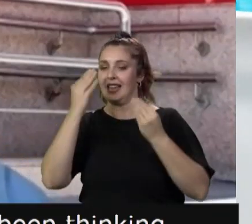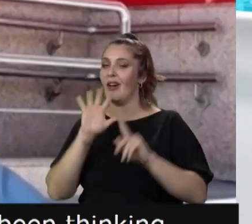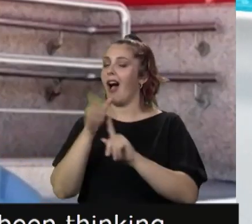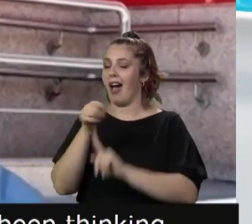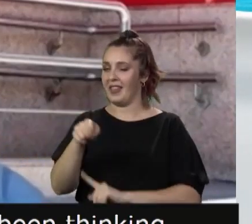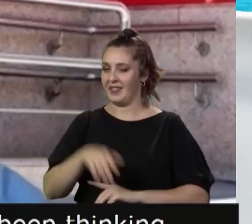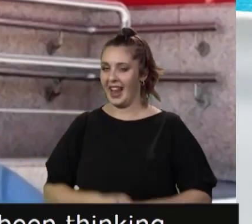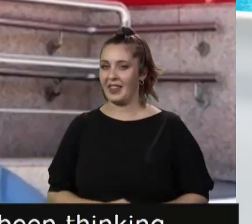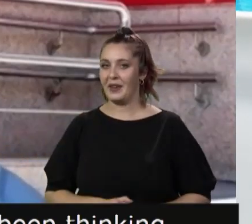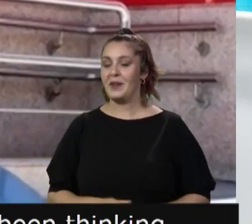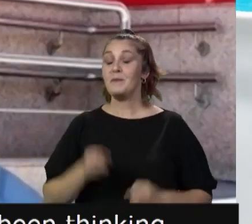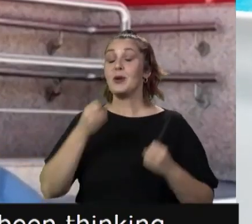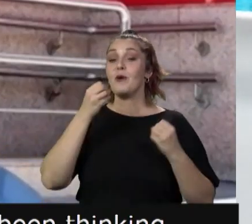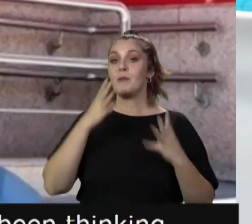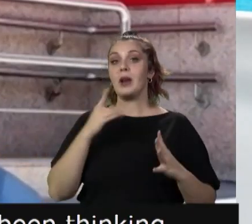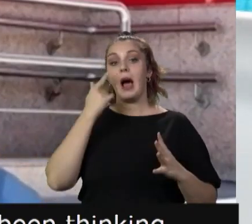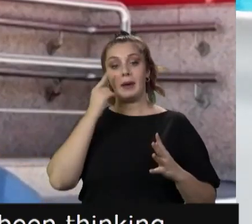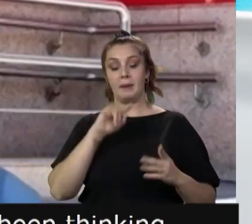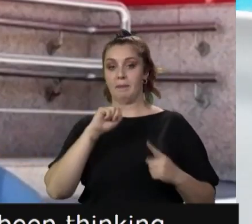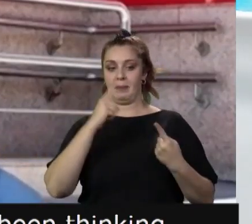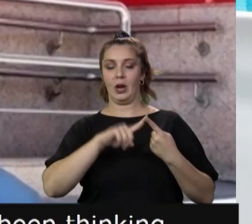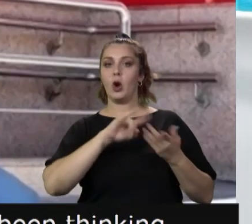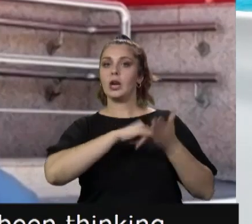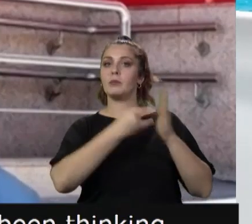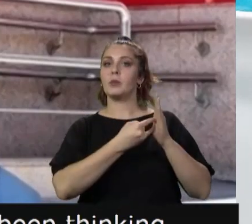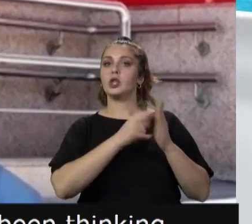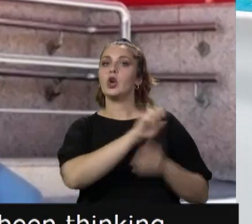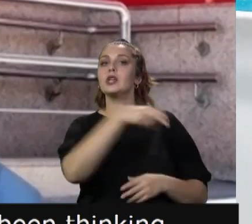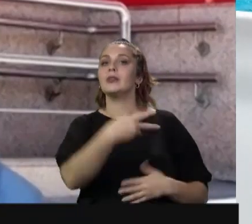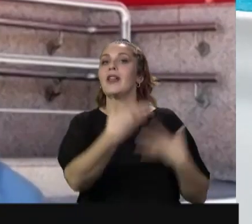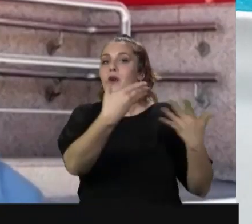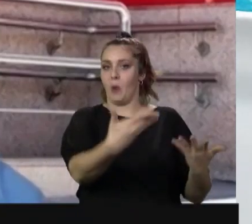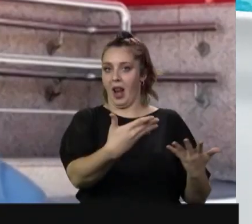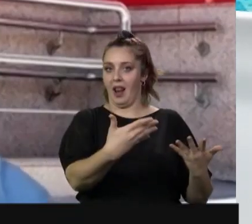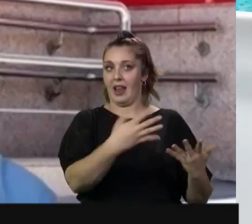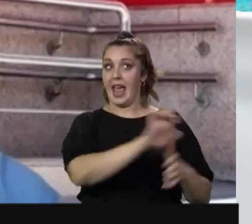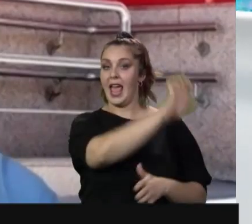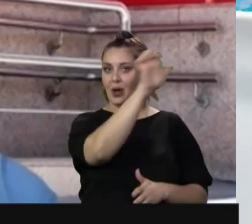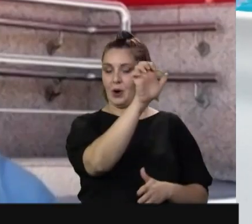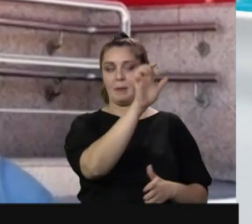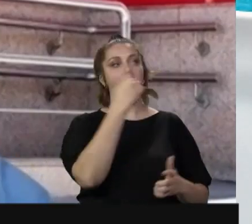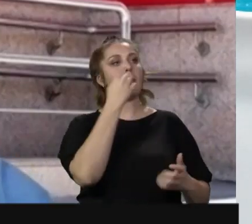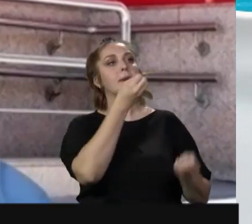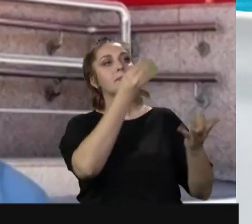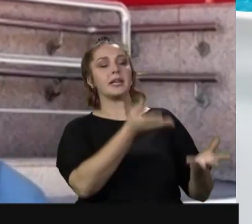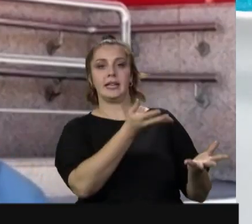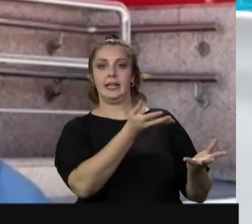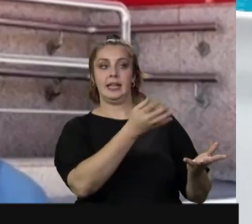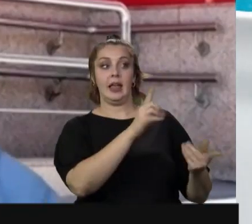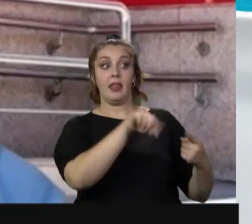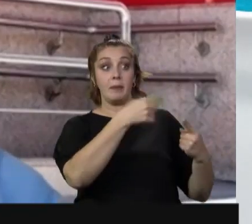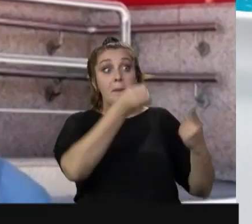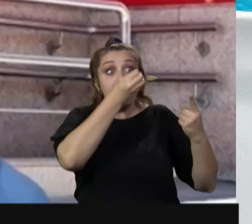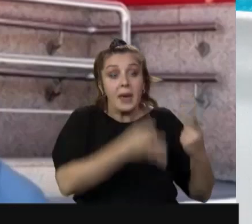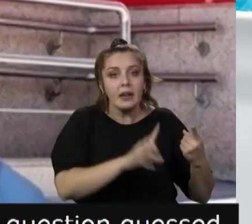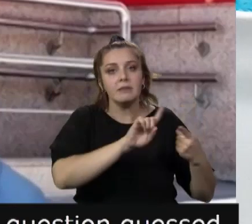So the person who plays this question has guessed what's exactly in our minds, but we need to see what's the result of our project